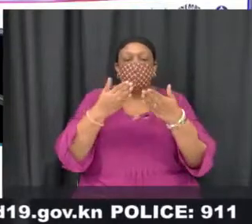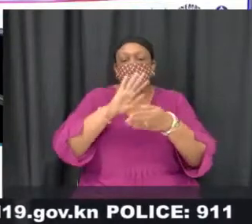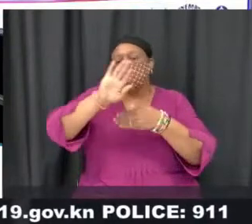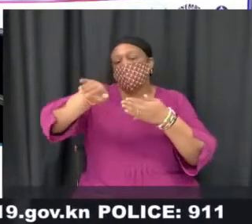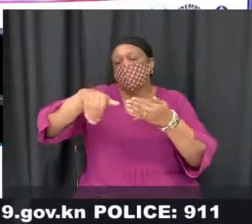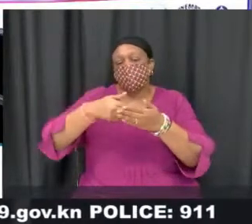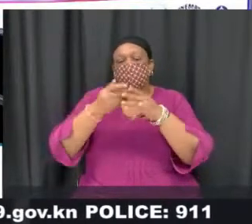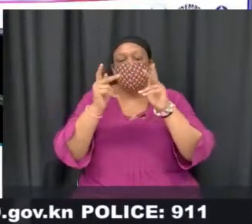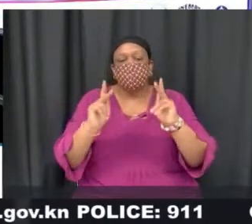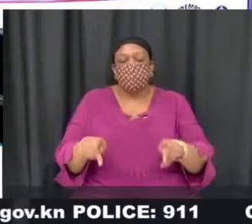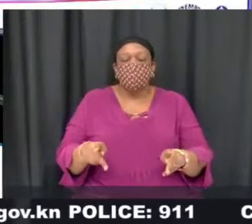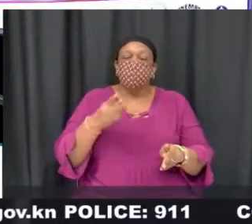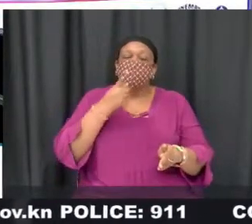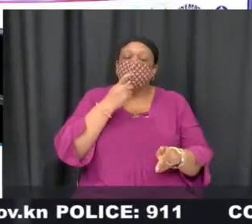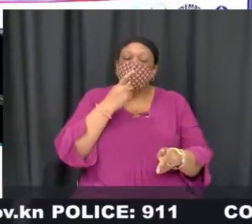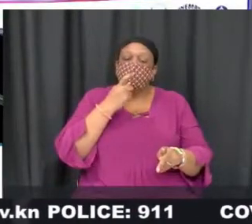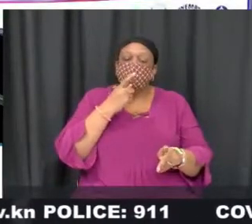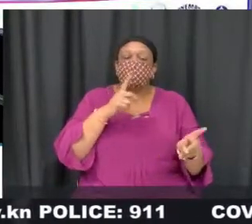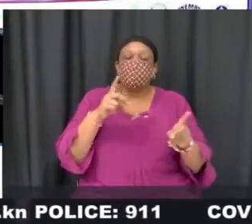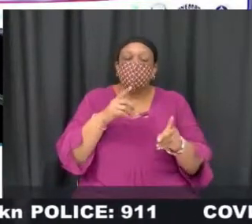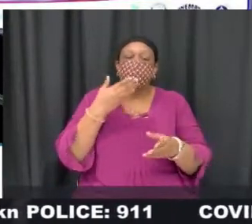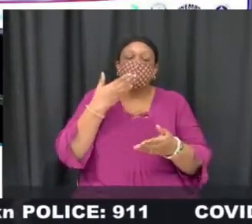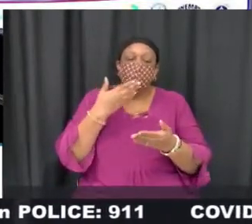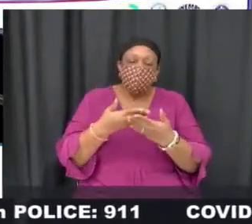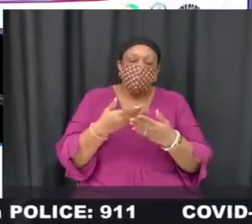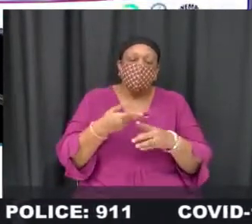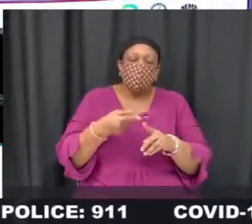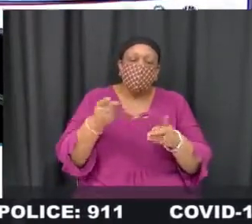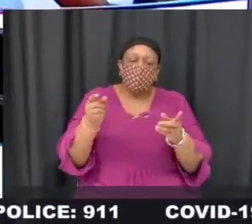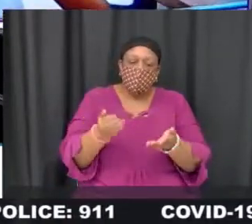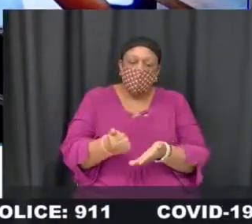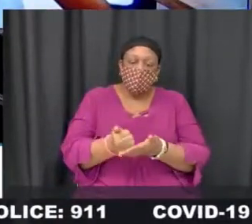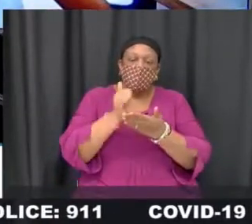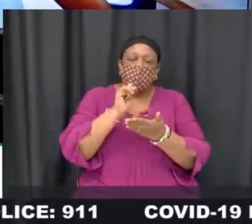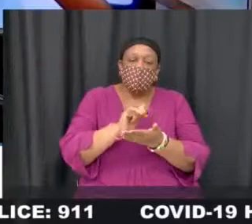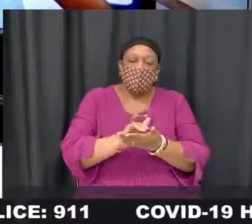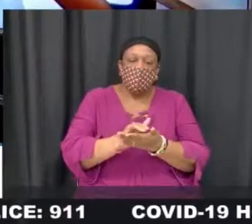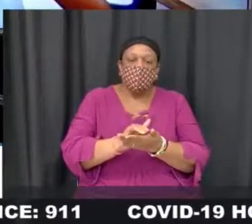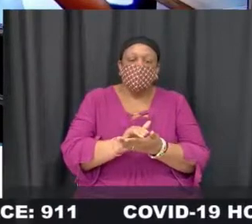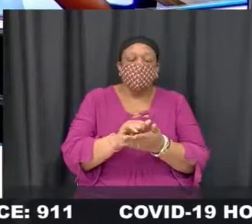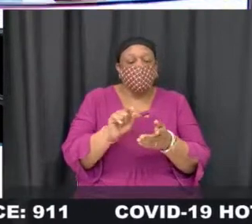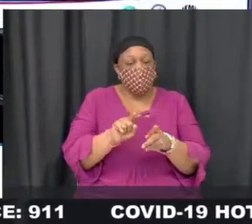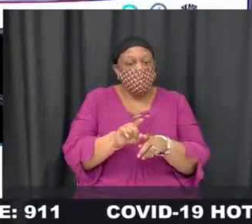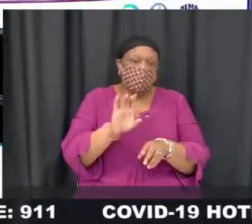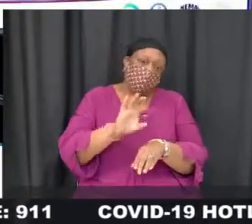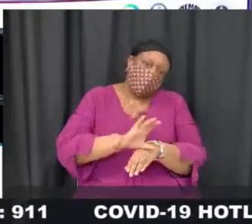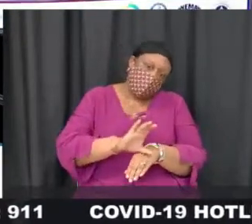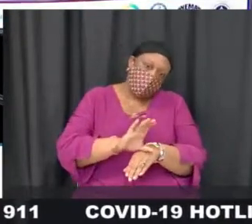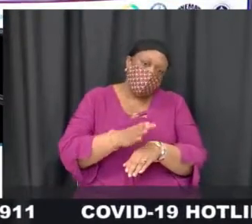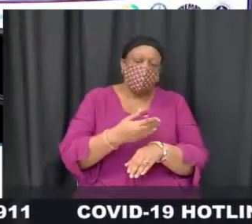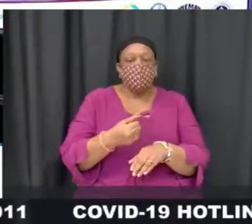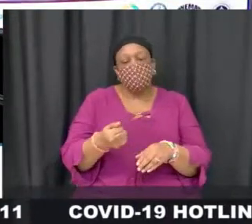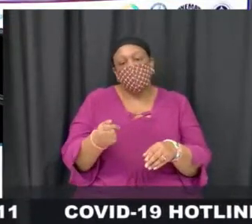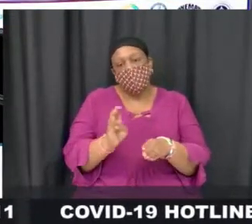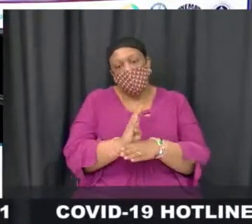course our citizens and residents. We are now nearing the peak of